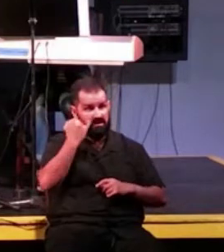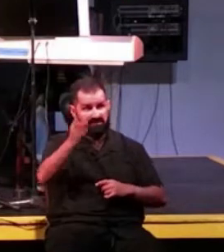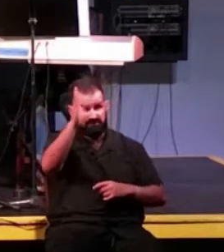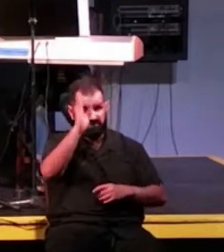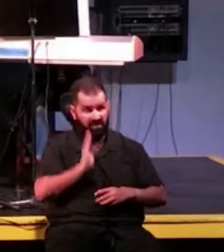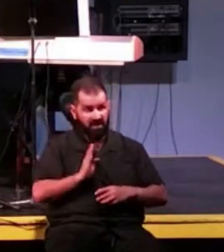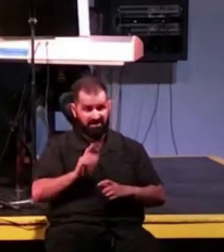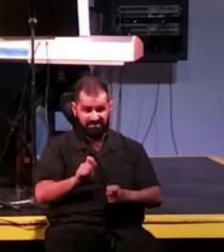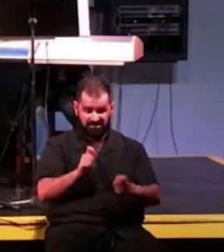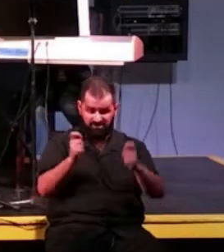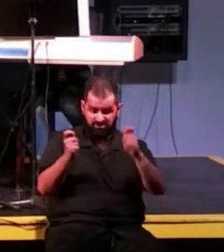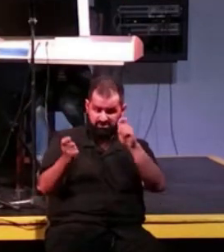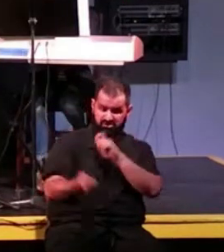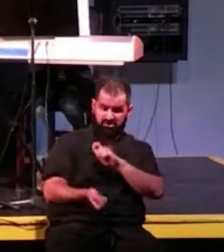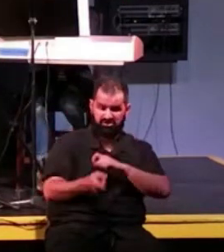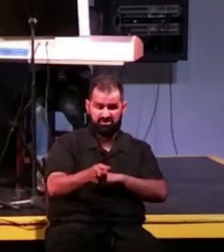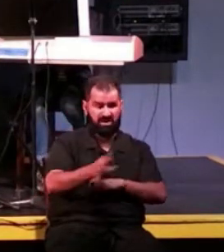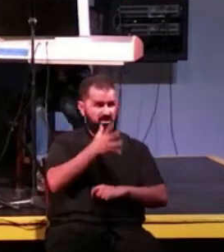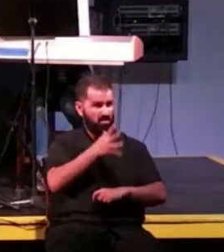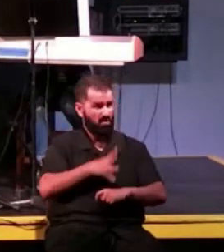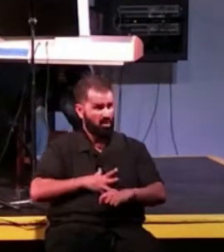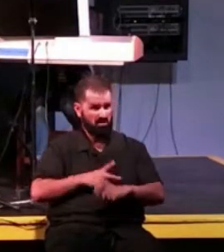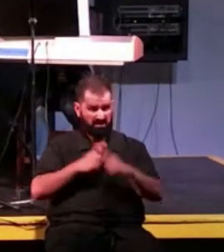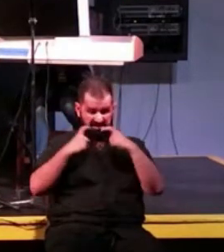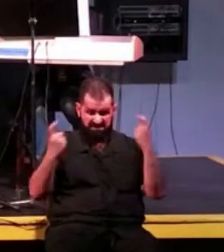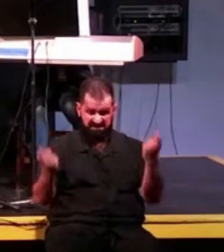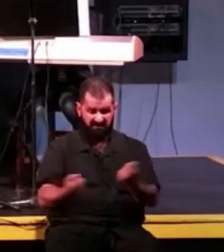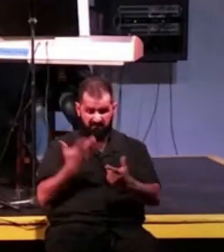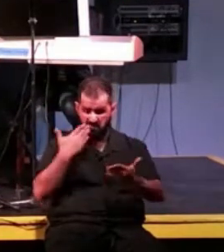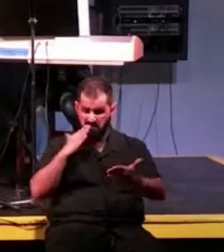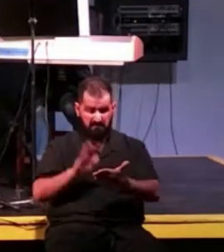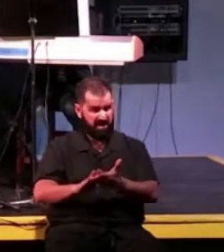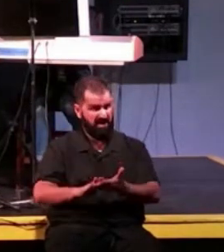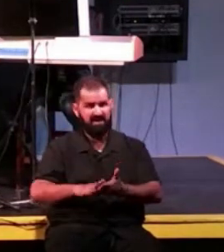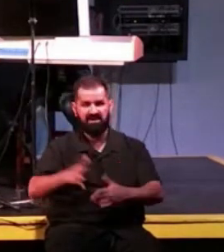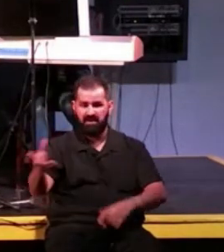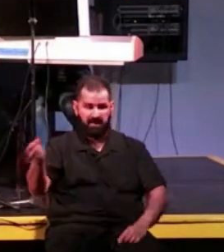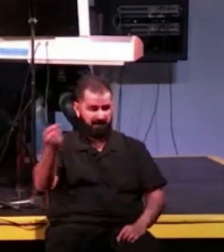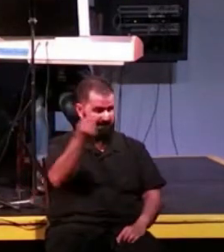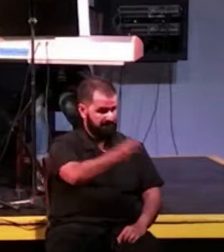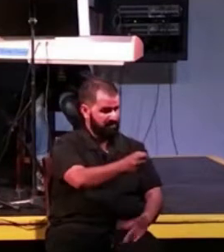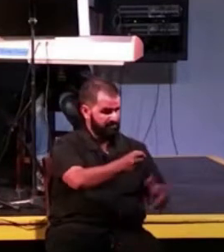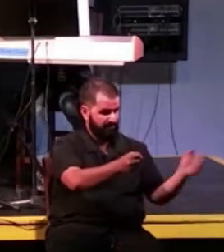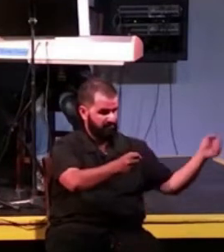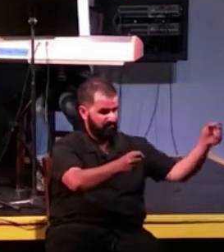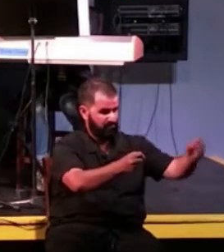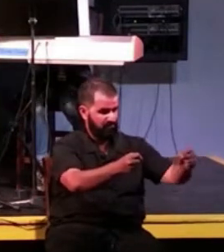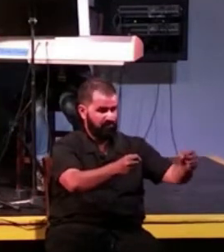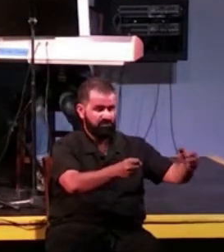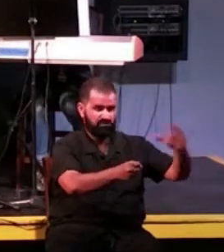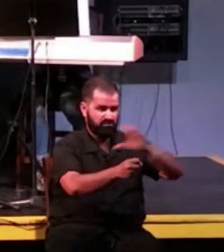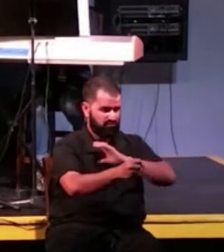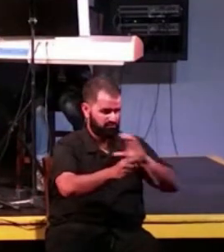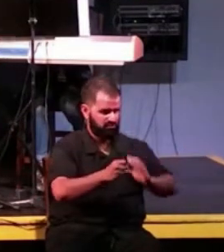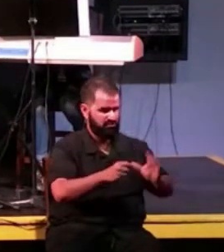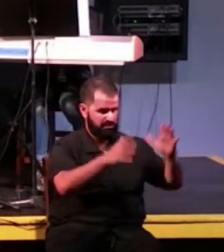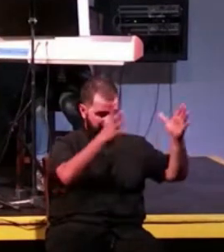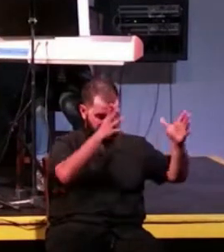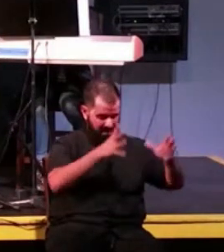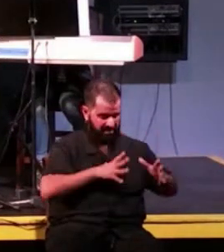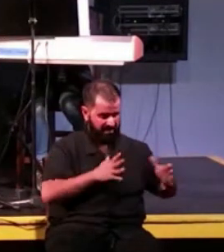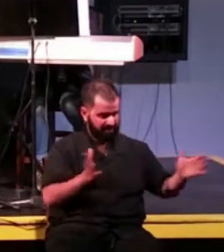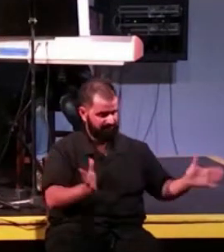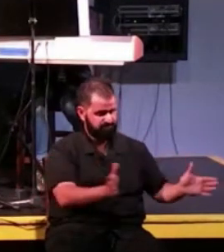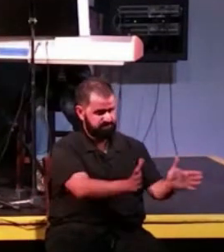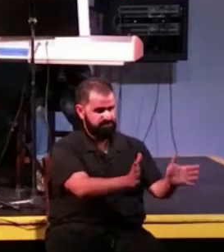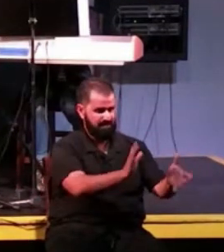can take a Moabite, ungodly, pagan woman, introduce her to a godly man, and bear forth Jesus Christ